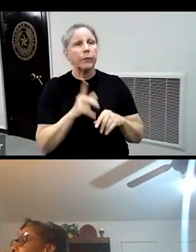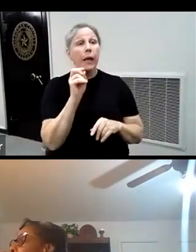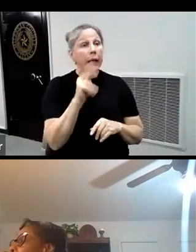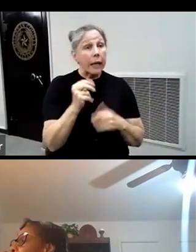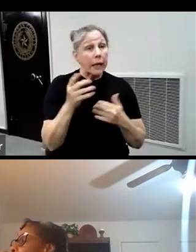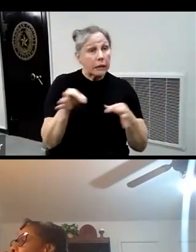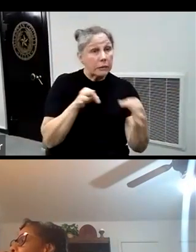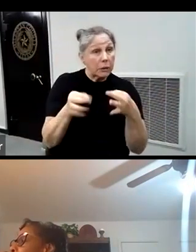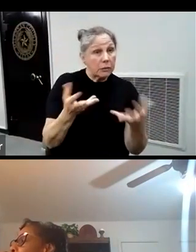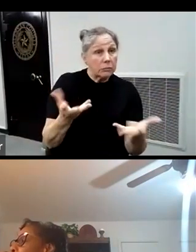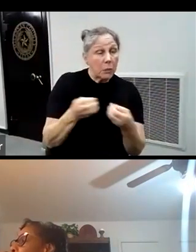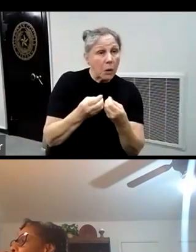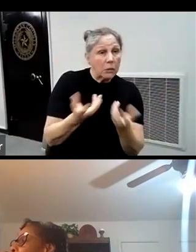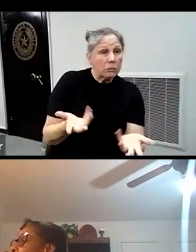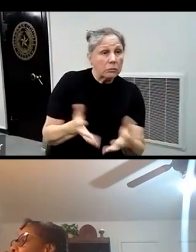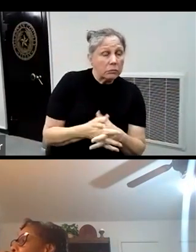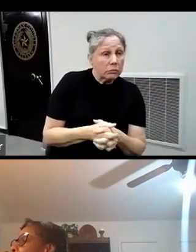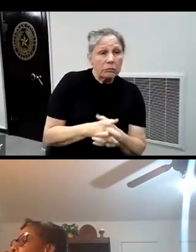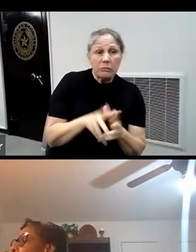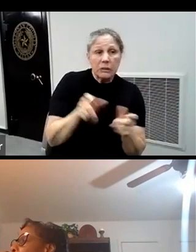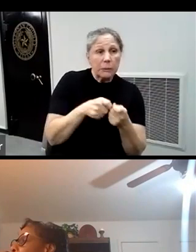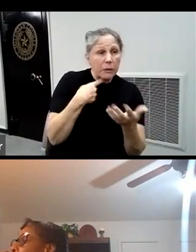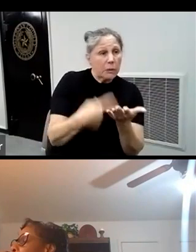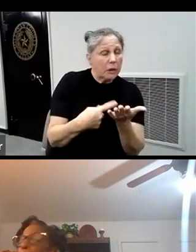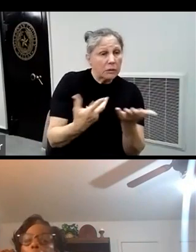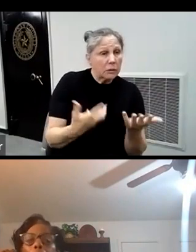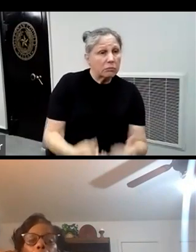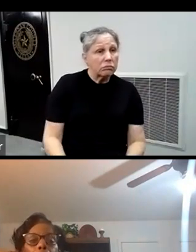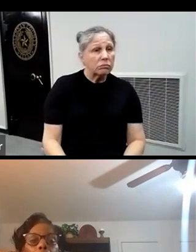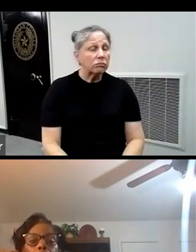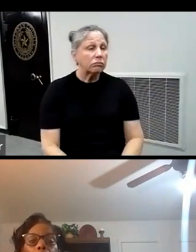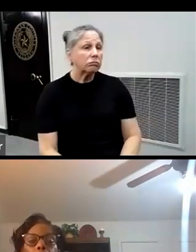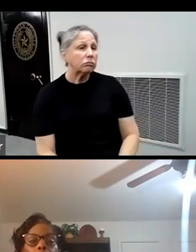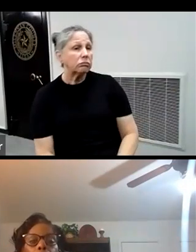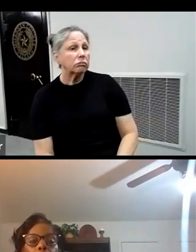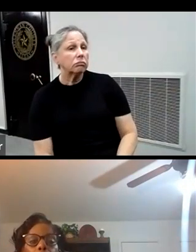Ken, do you have any specific things to talk about on